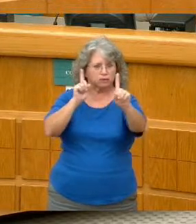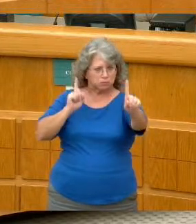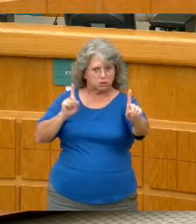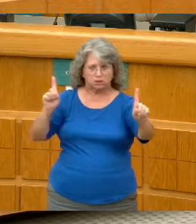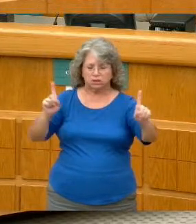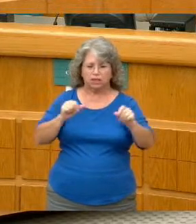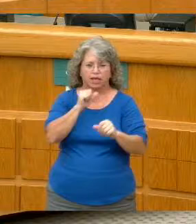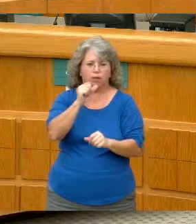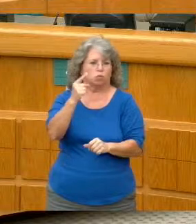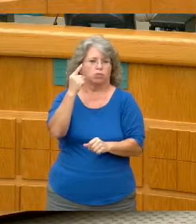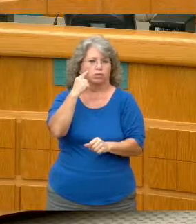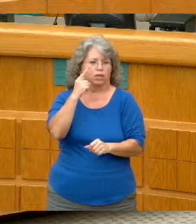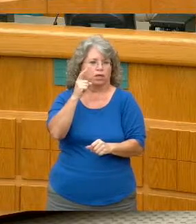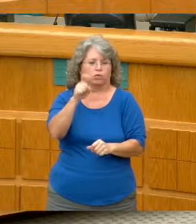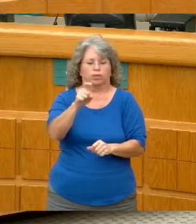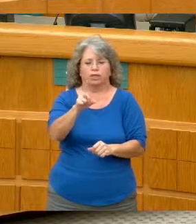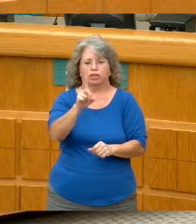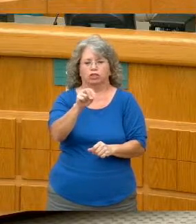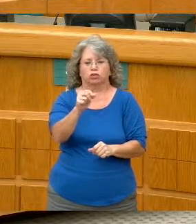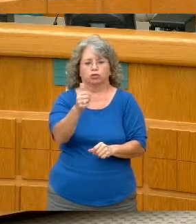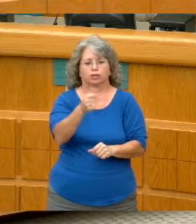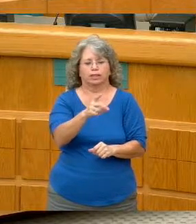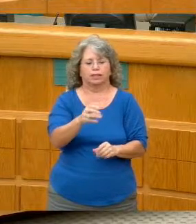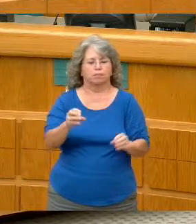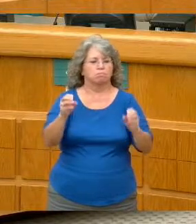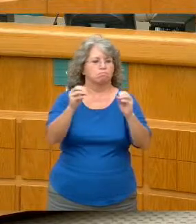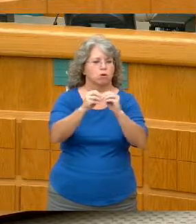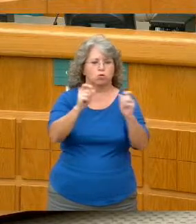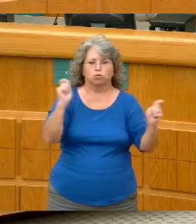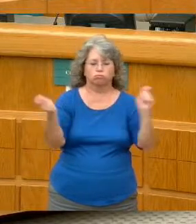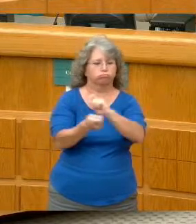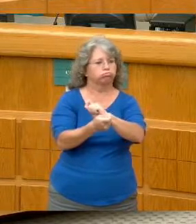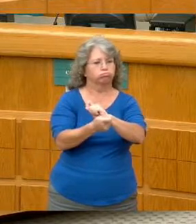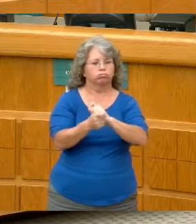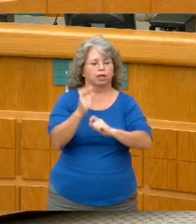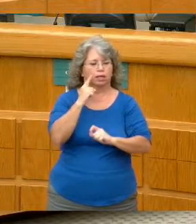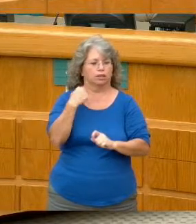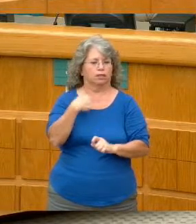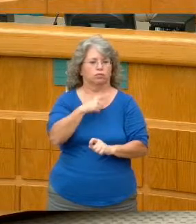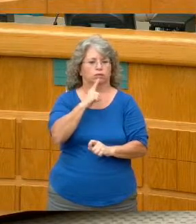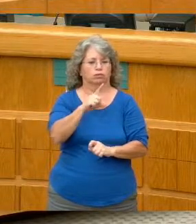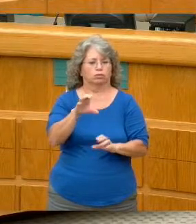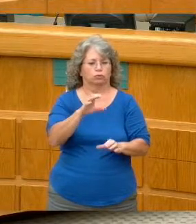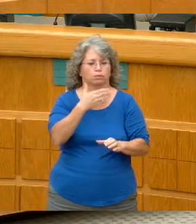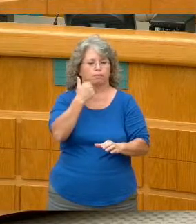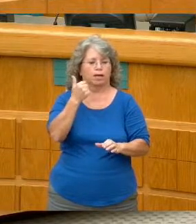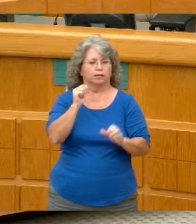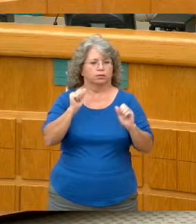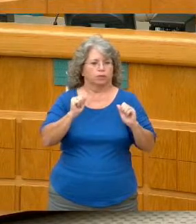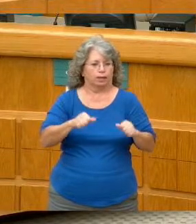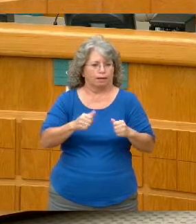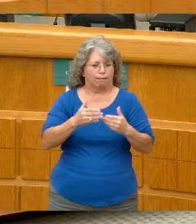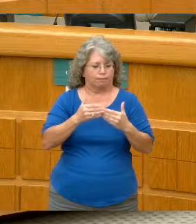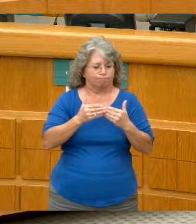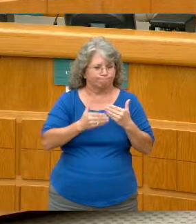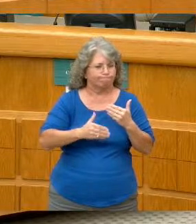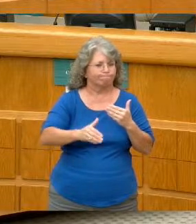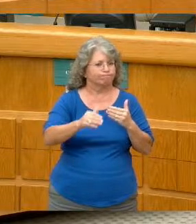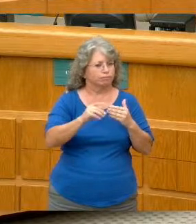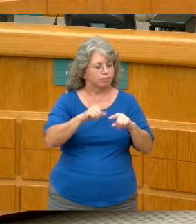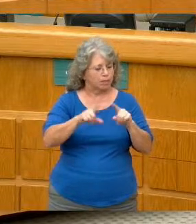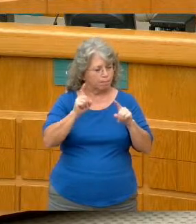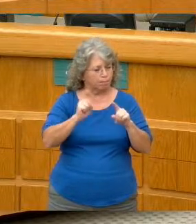think we need to do anything more drastic. I think we're doing the best we can going